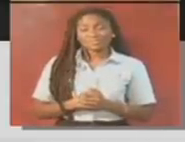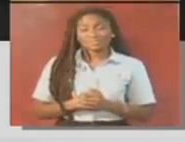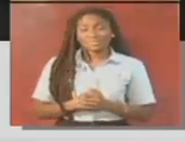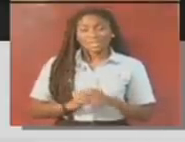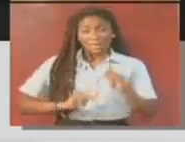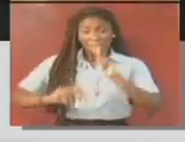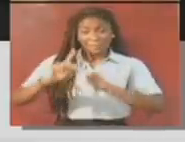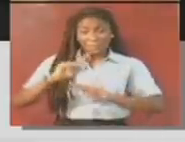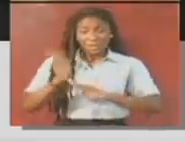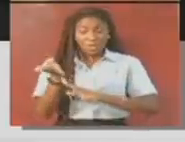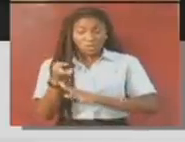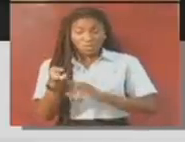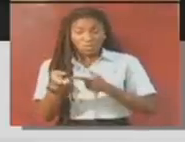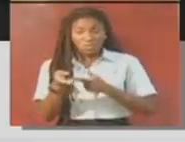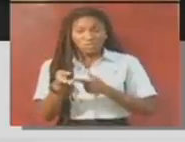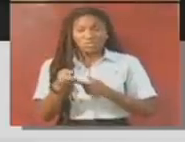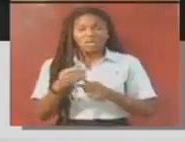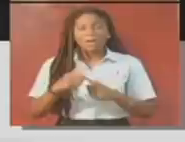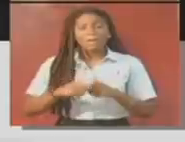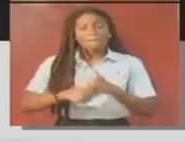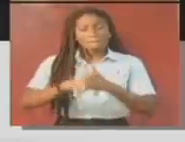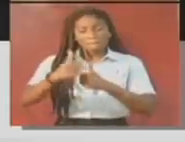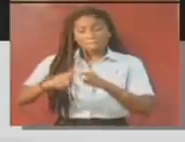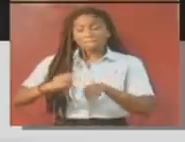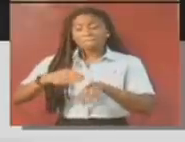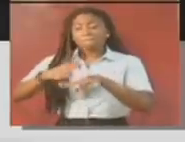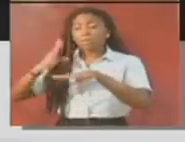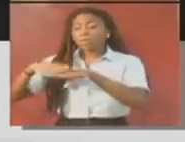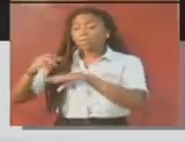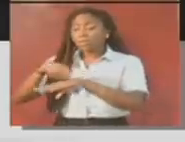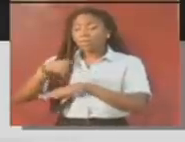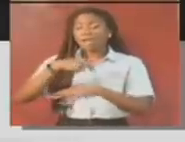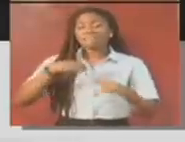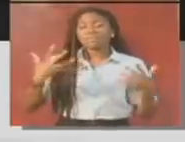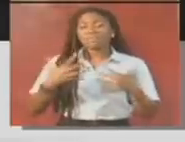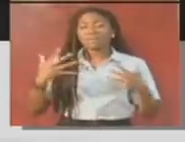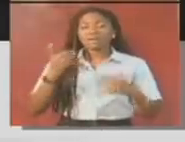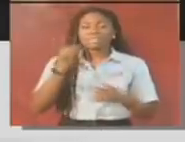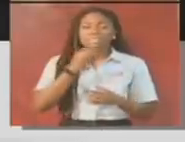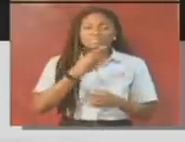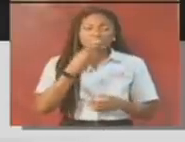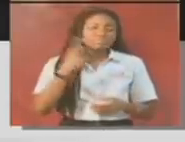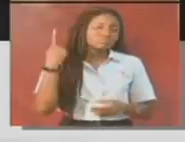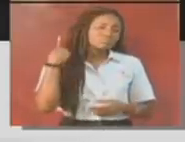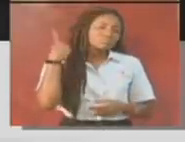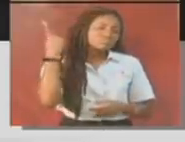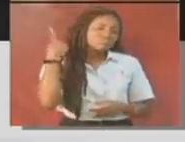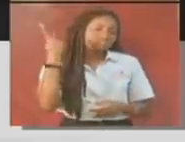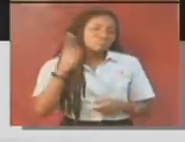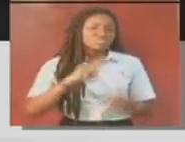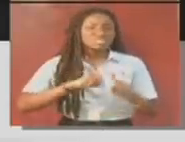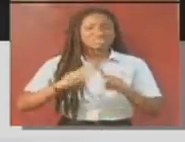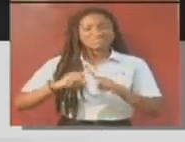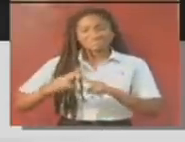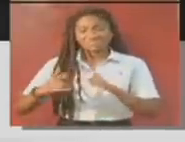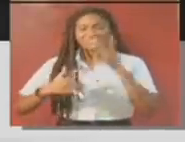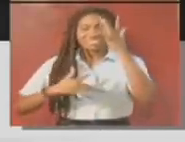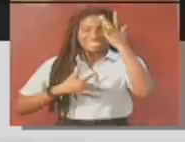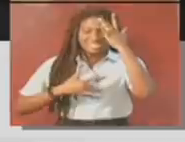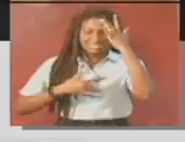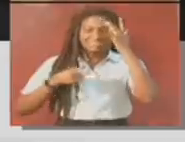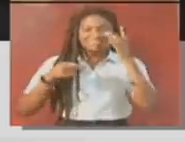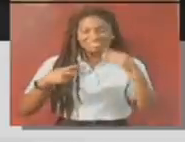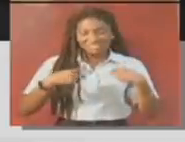had pre-existing conditions, chronic conditions, which included hypertension, diabetes, in